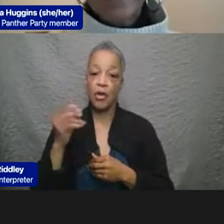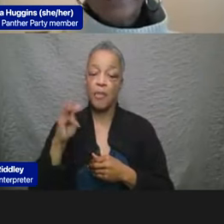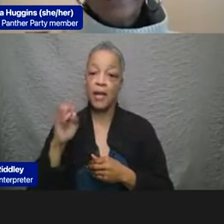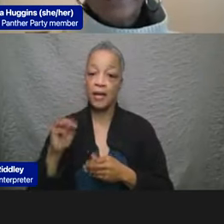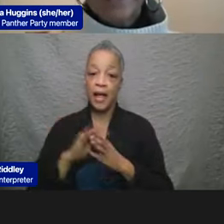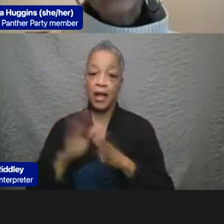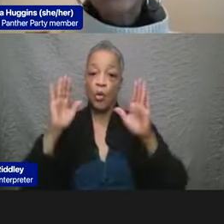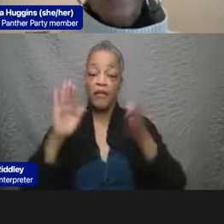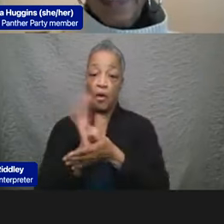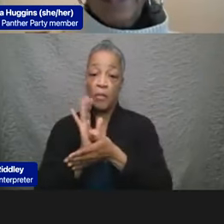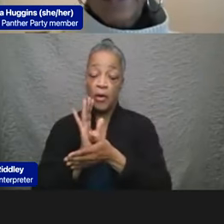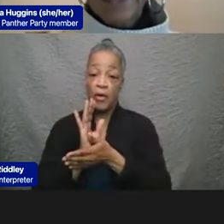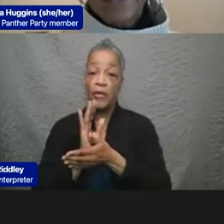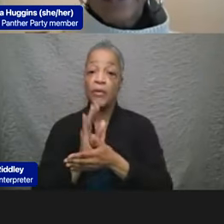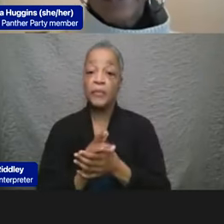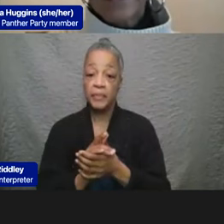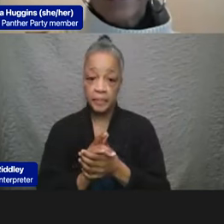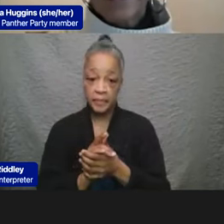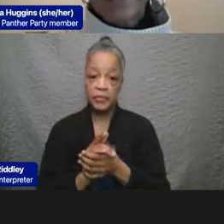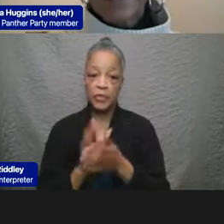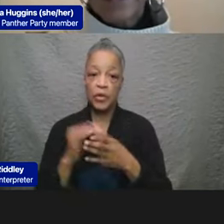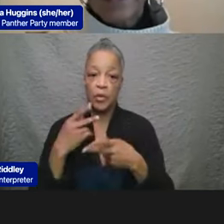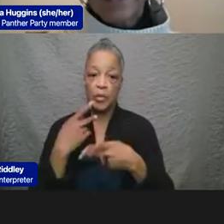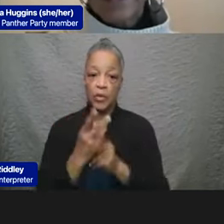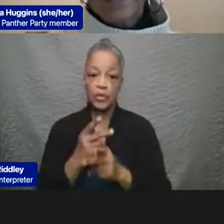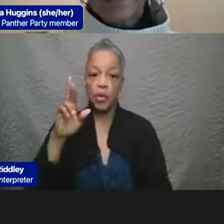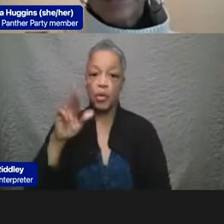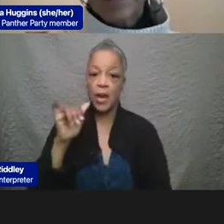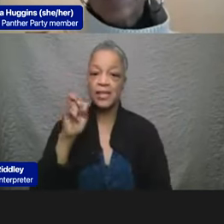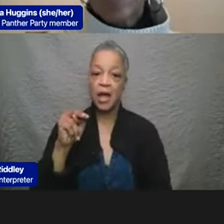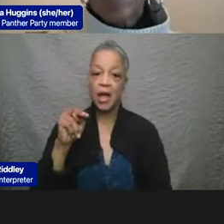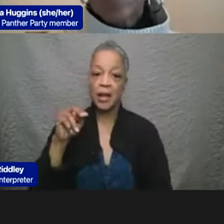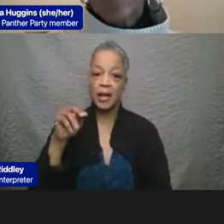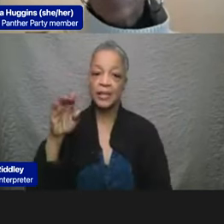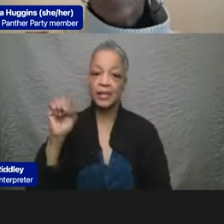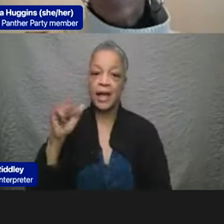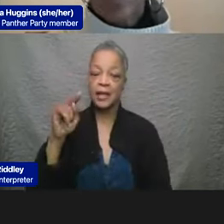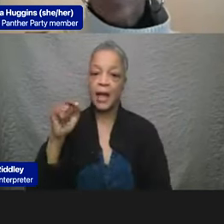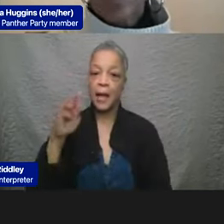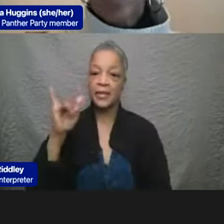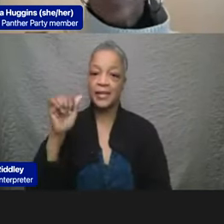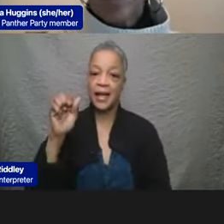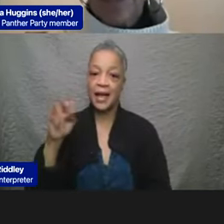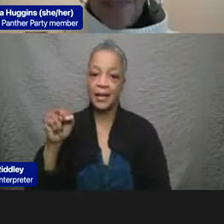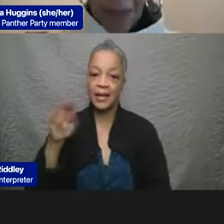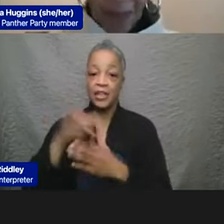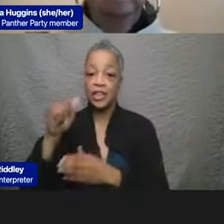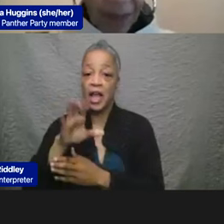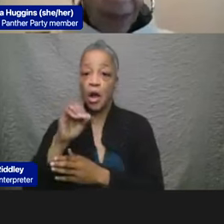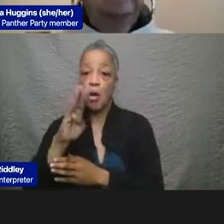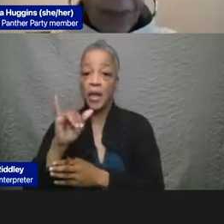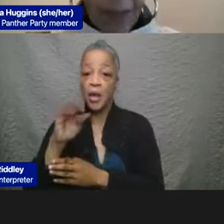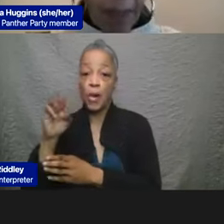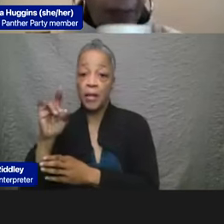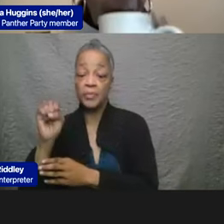that Ray Santabassian produced, Jacoby Williams' fantastic book, and also